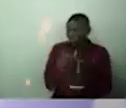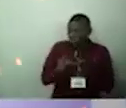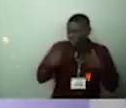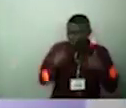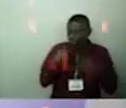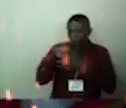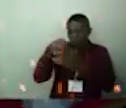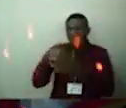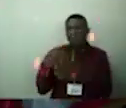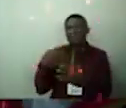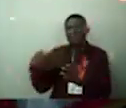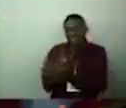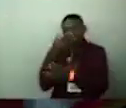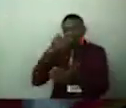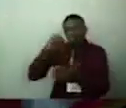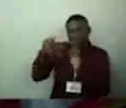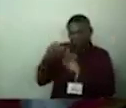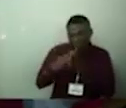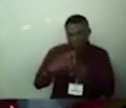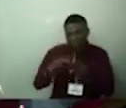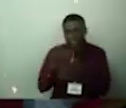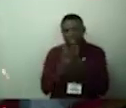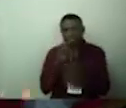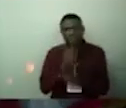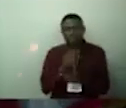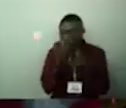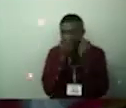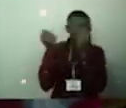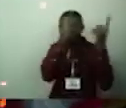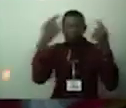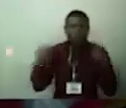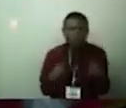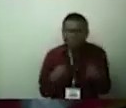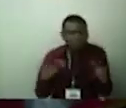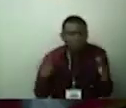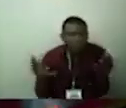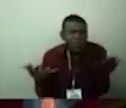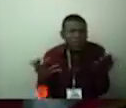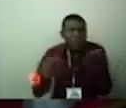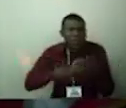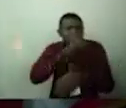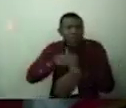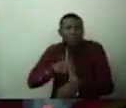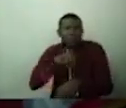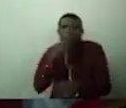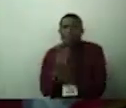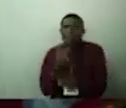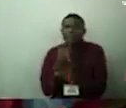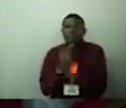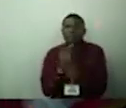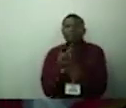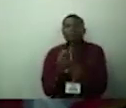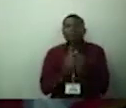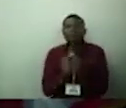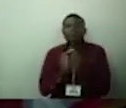We have a place. But then something begins to suddenly surprise me. The nations do not only come to walk in the